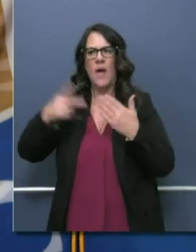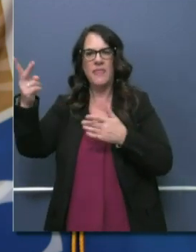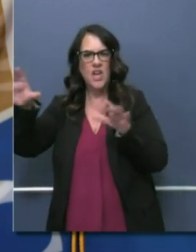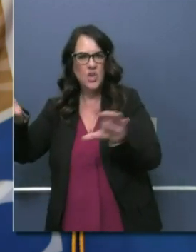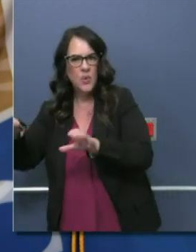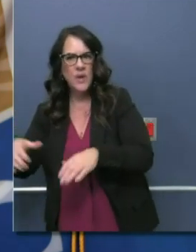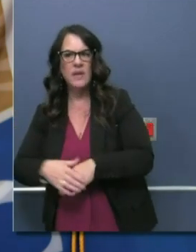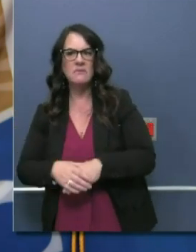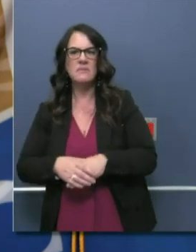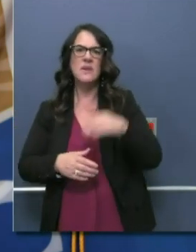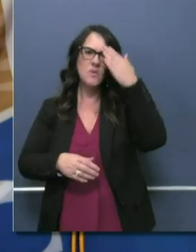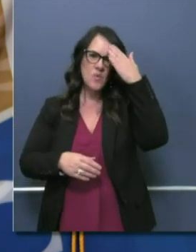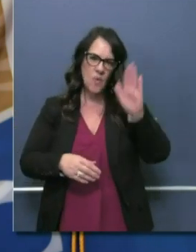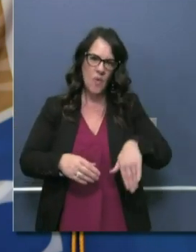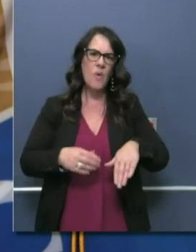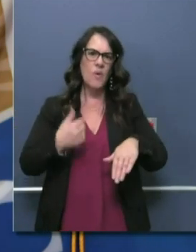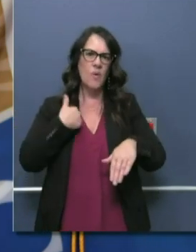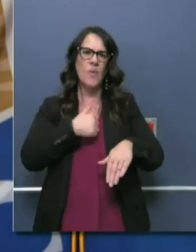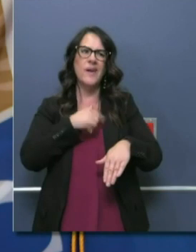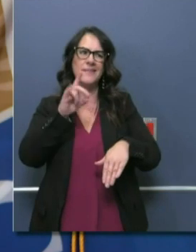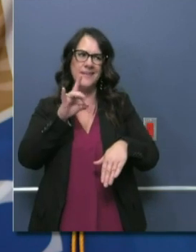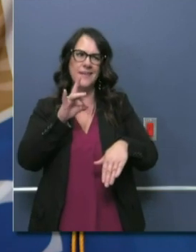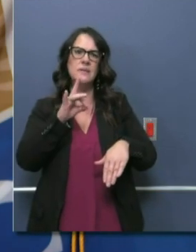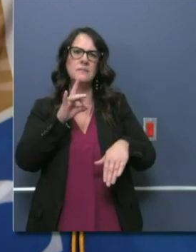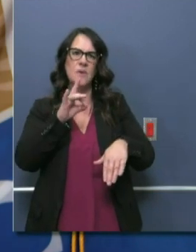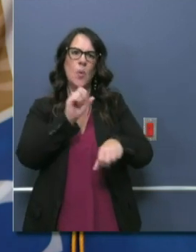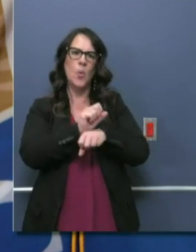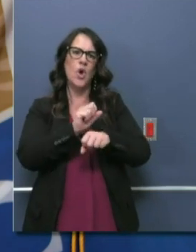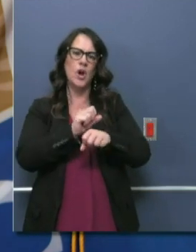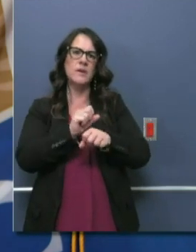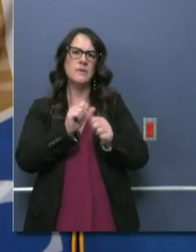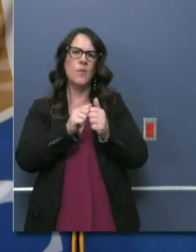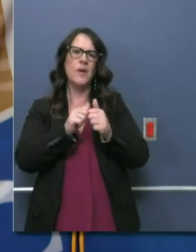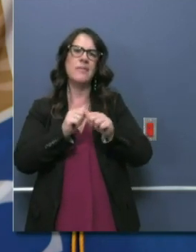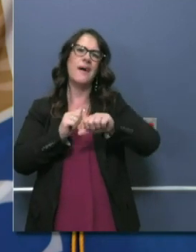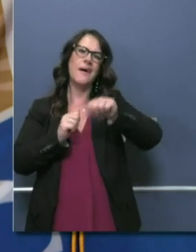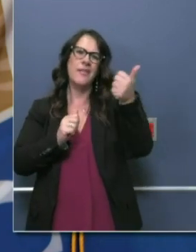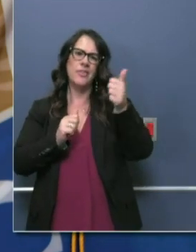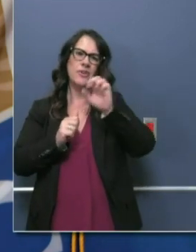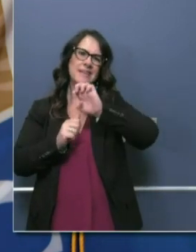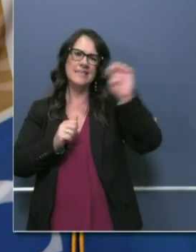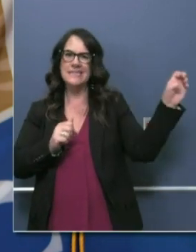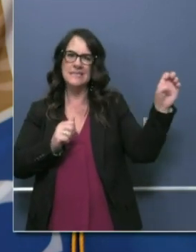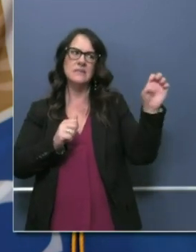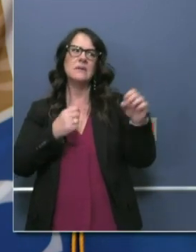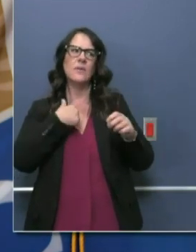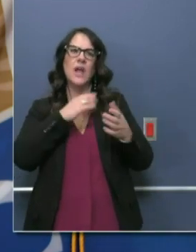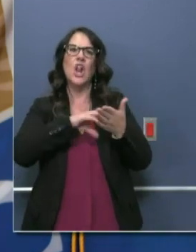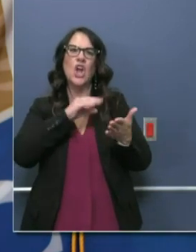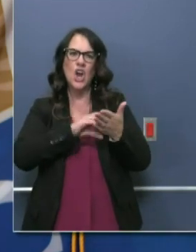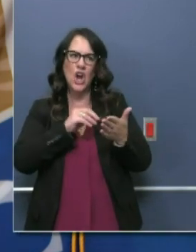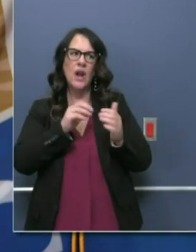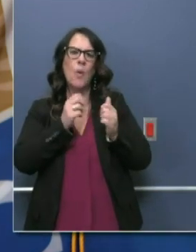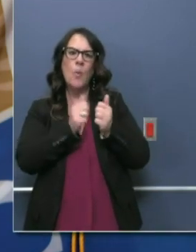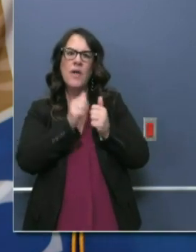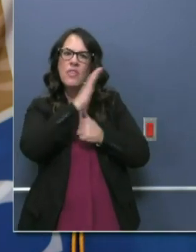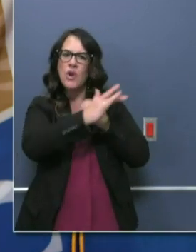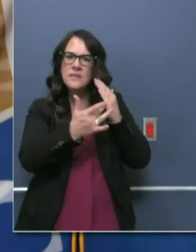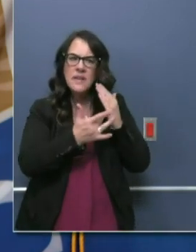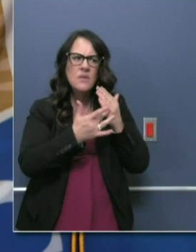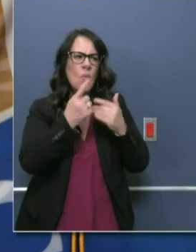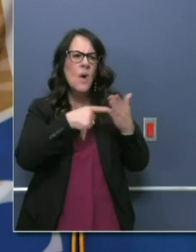formal compact. We've been talking to our counterparts even back east about where tracing strategies, the technologies they're